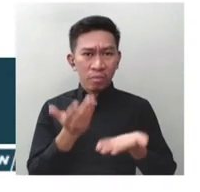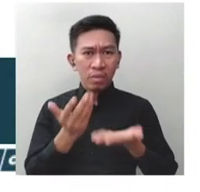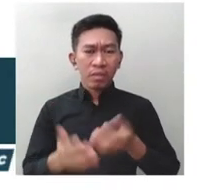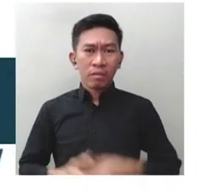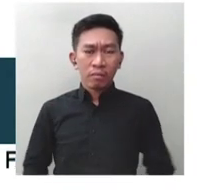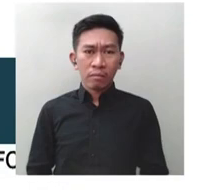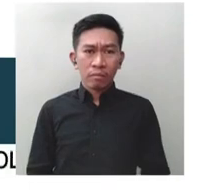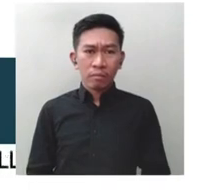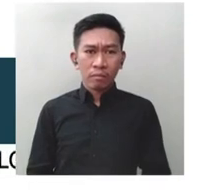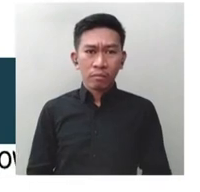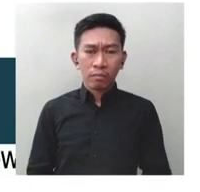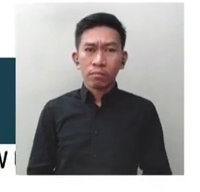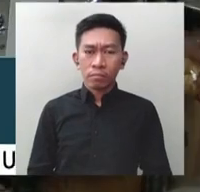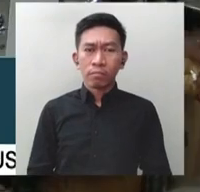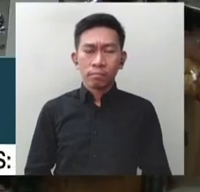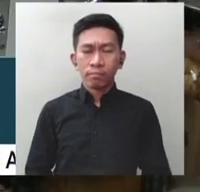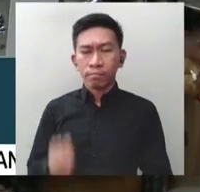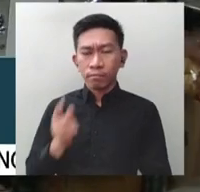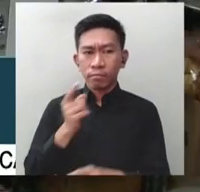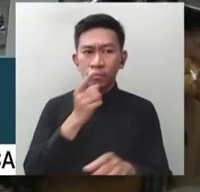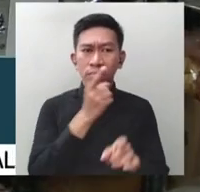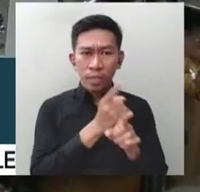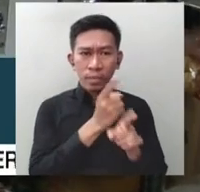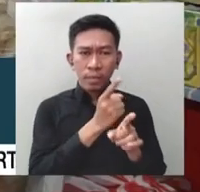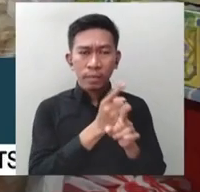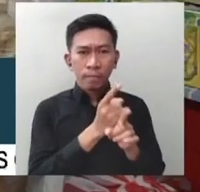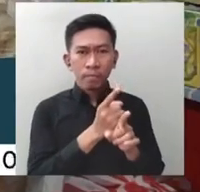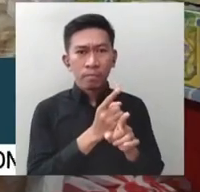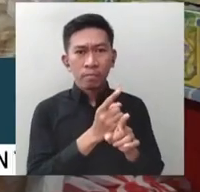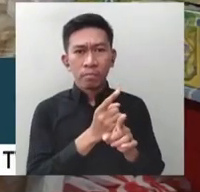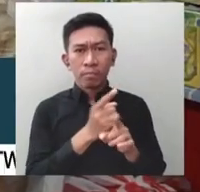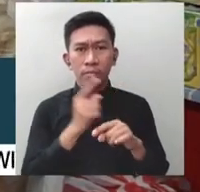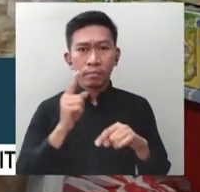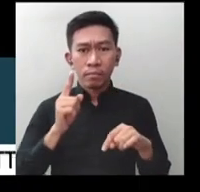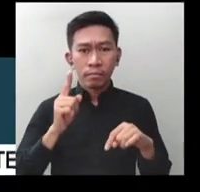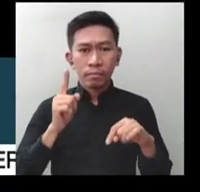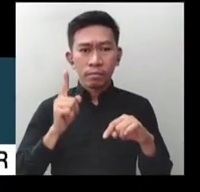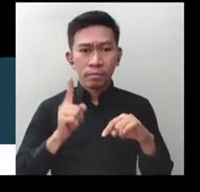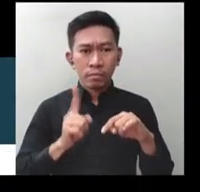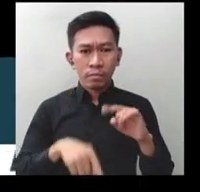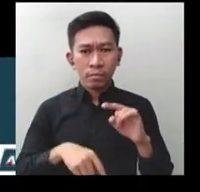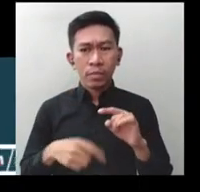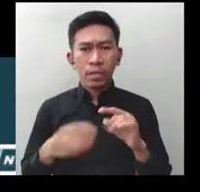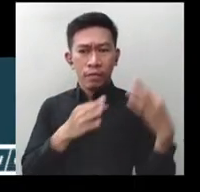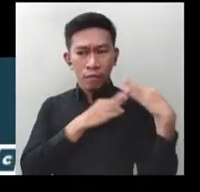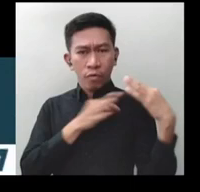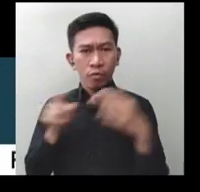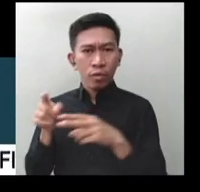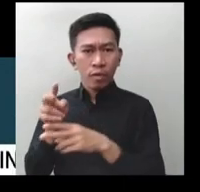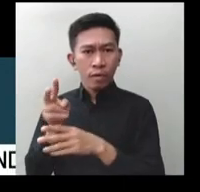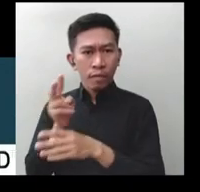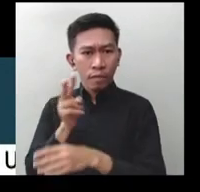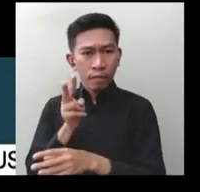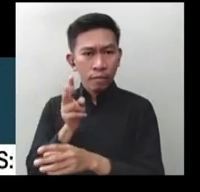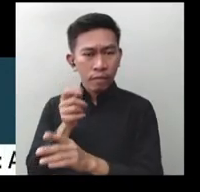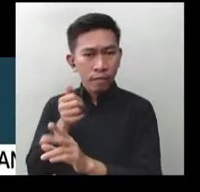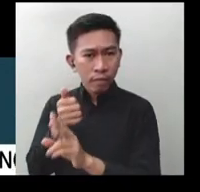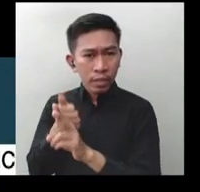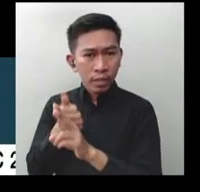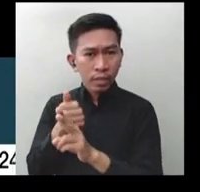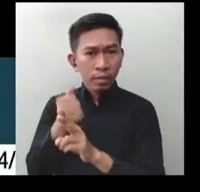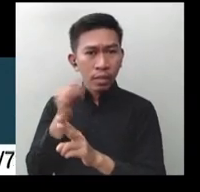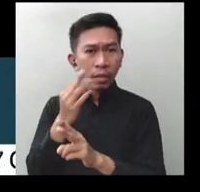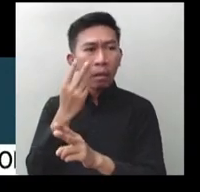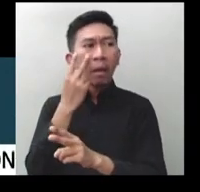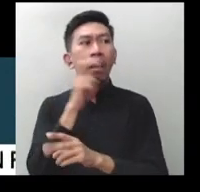That is correct, Ms. Carmina. We cannot fault the victim if he perceived the police